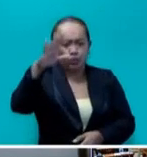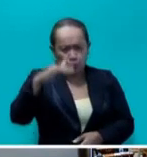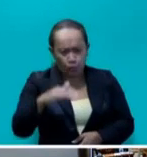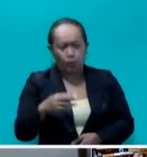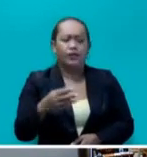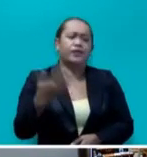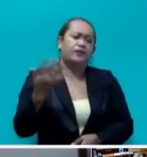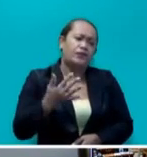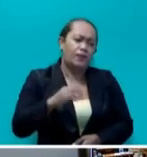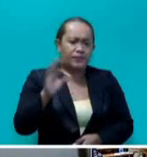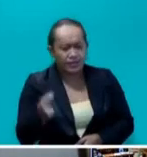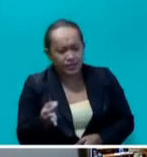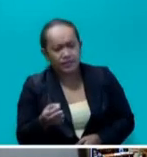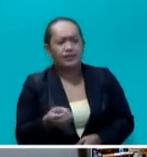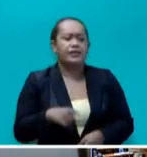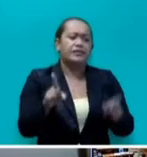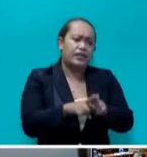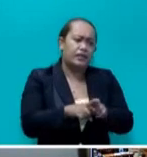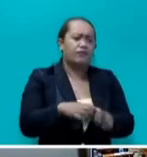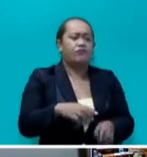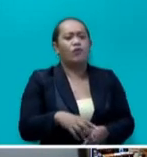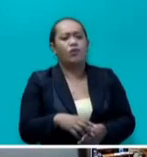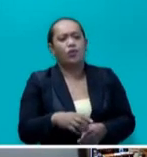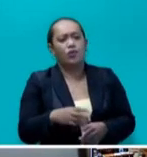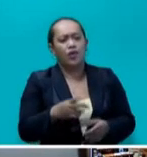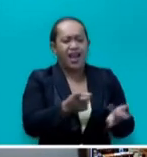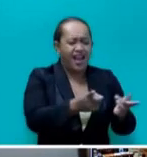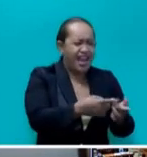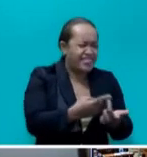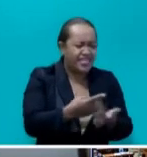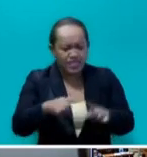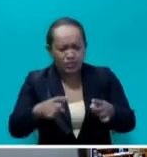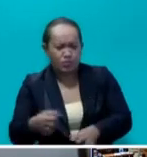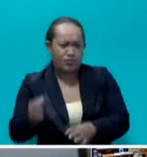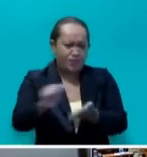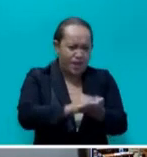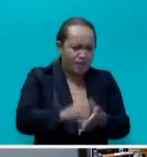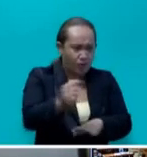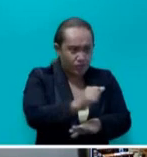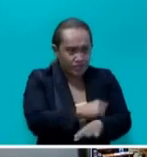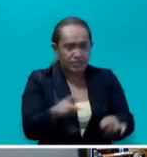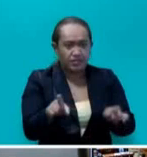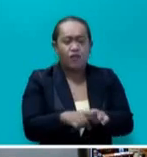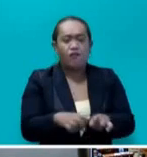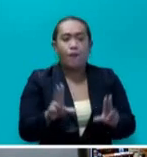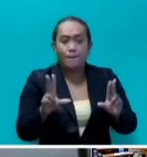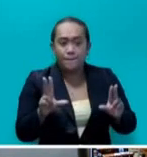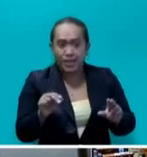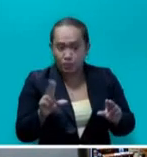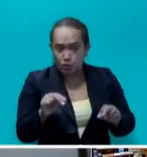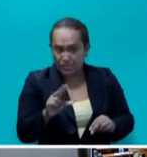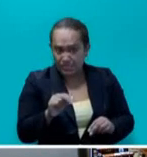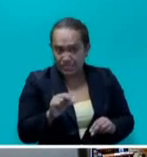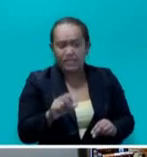and the like from 32% to 5%. Reduction of fiscal duty on lead-acid batteries from 32% to 15% as a